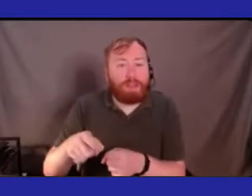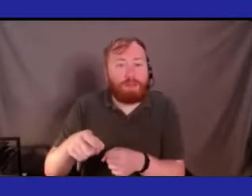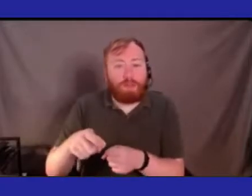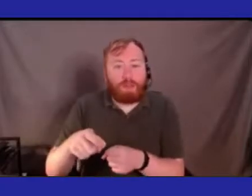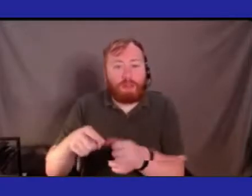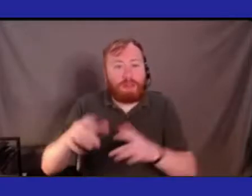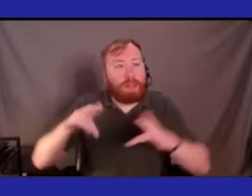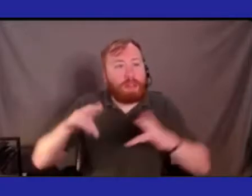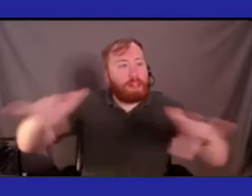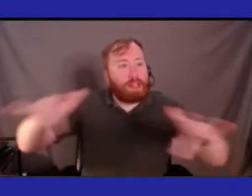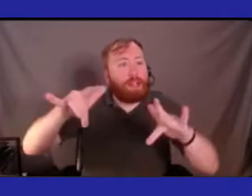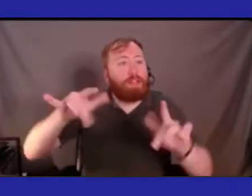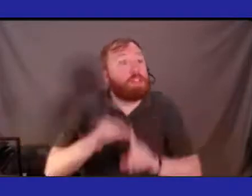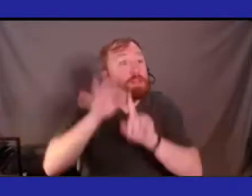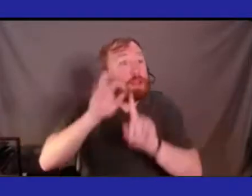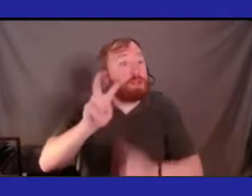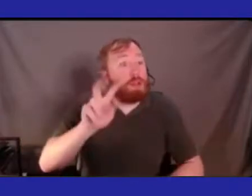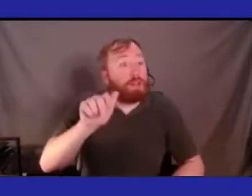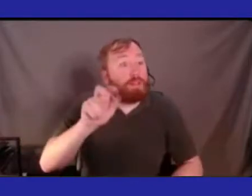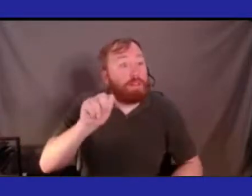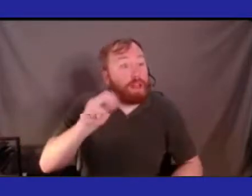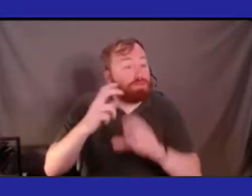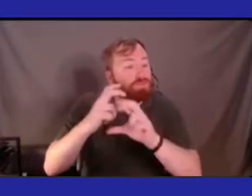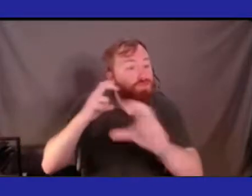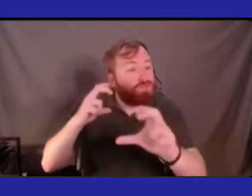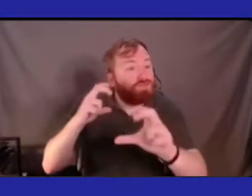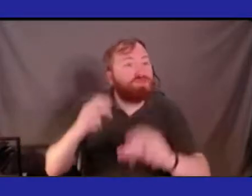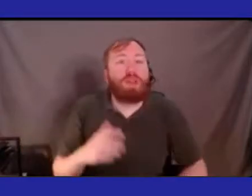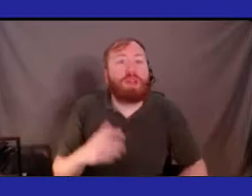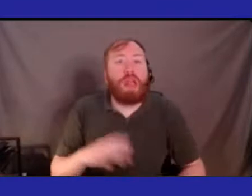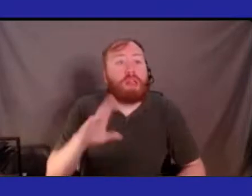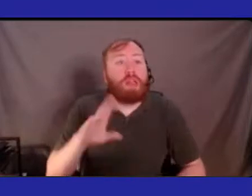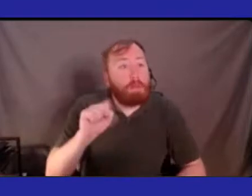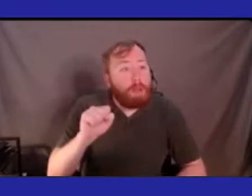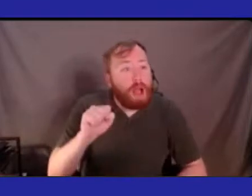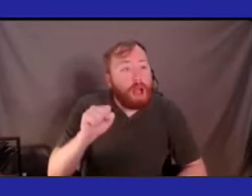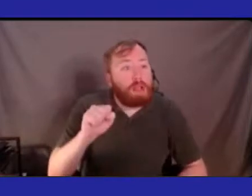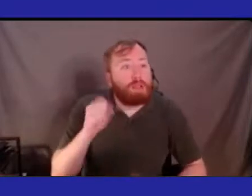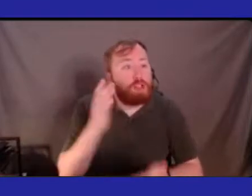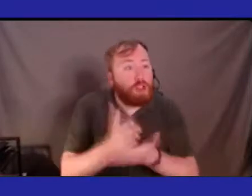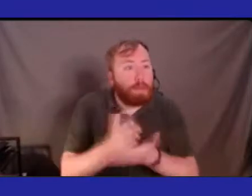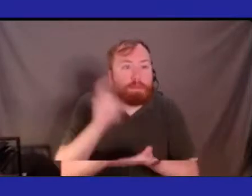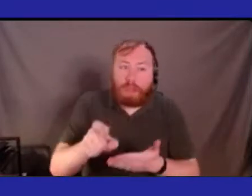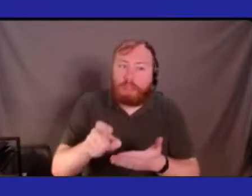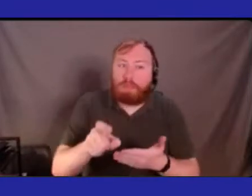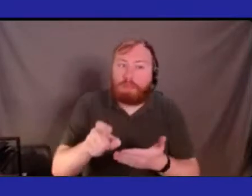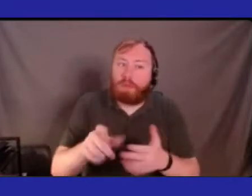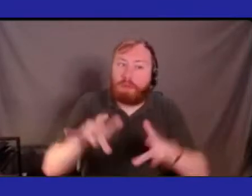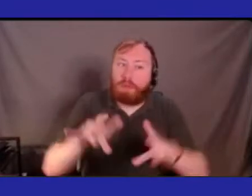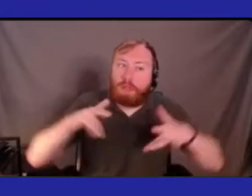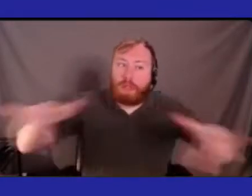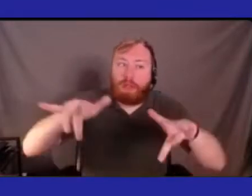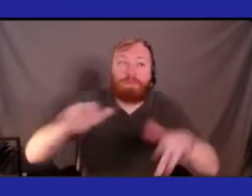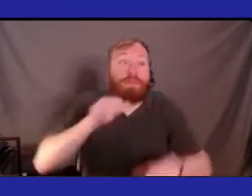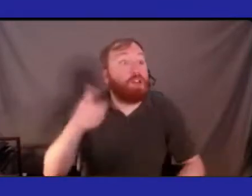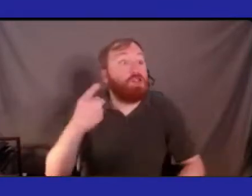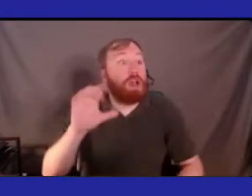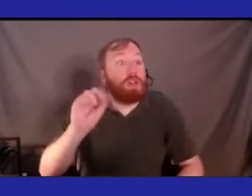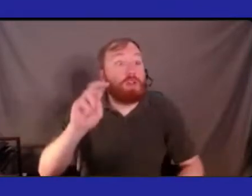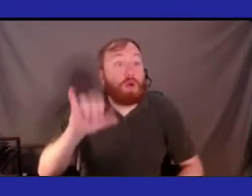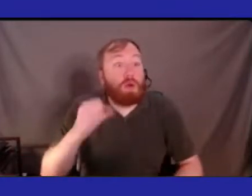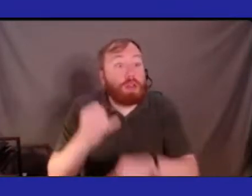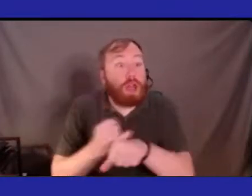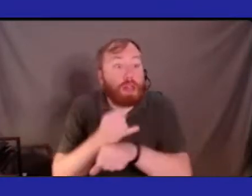Those special vans that patients are using, as well as the bus stops, must be clear. And it's not just at Coney Island Hospital, it's on all the